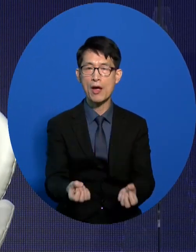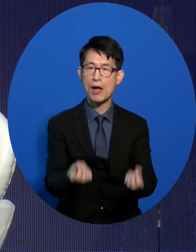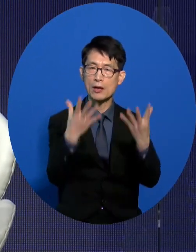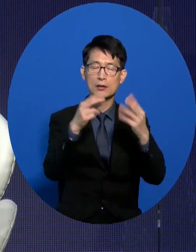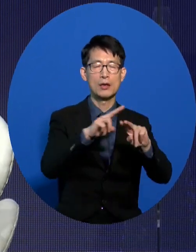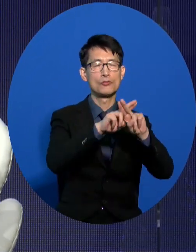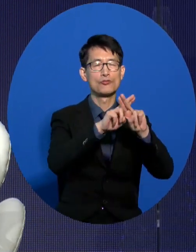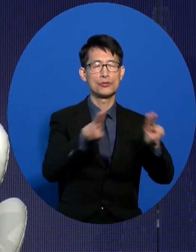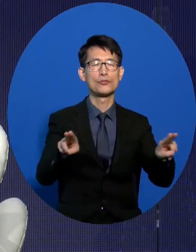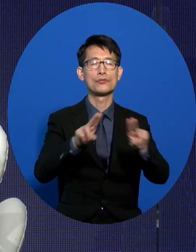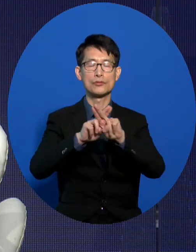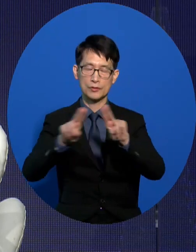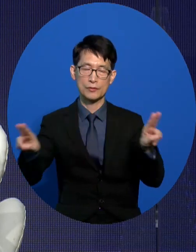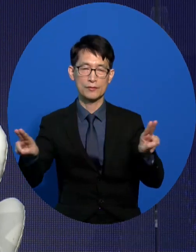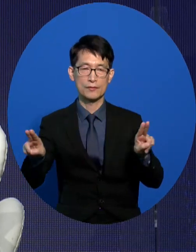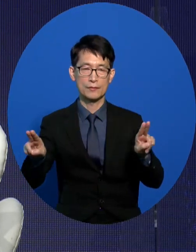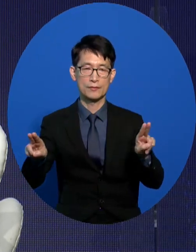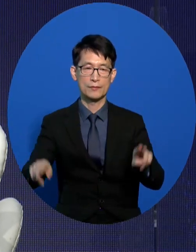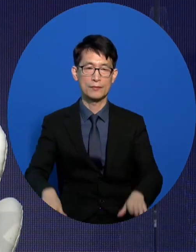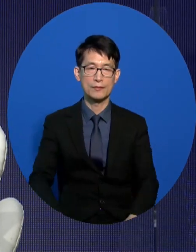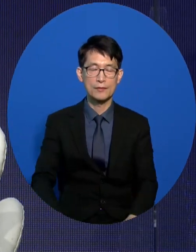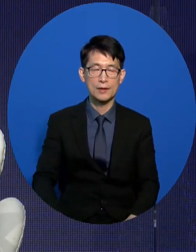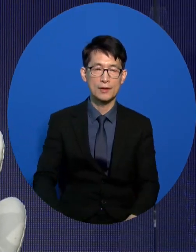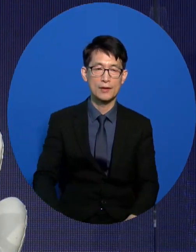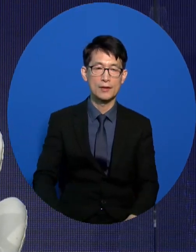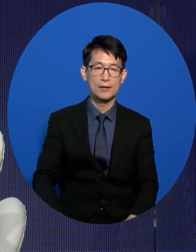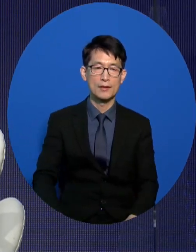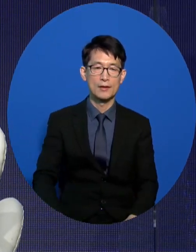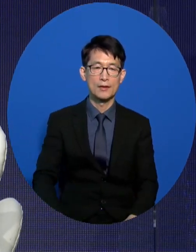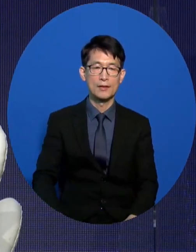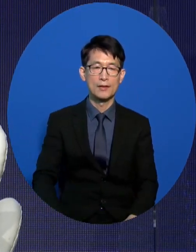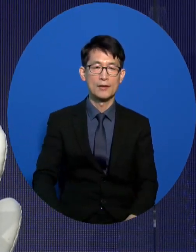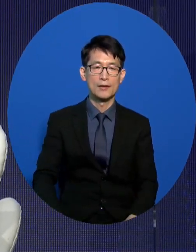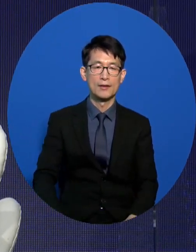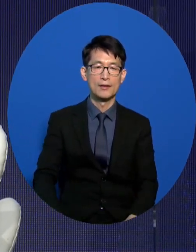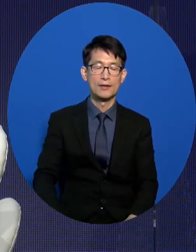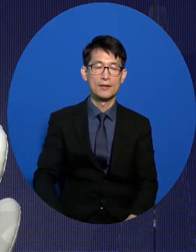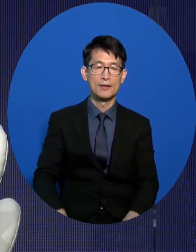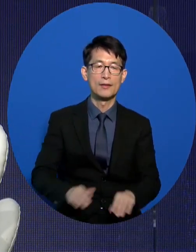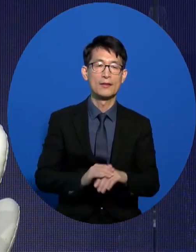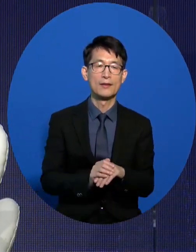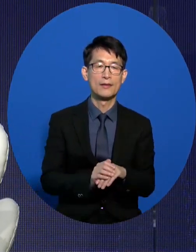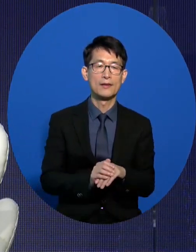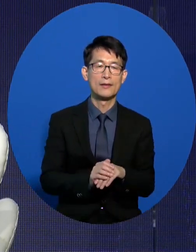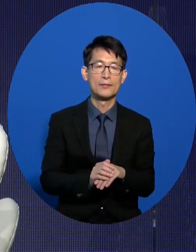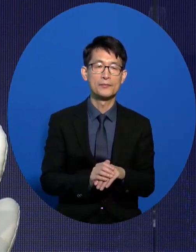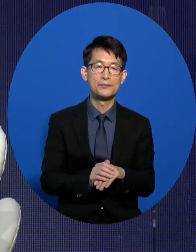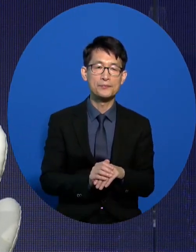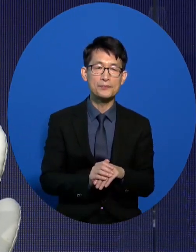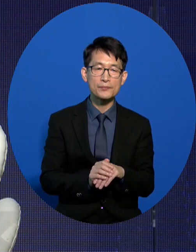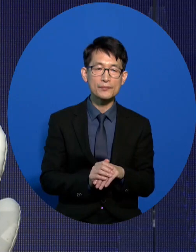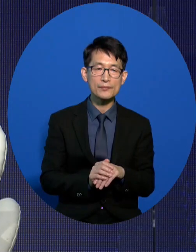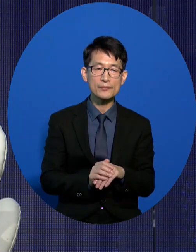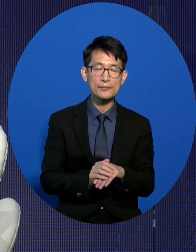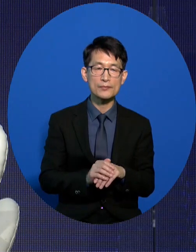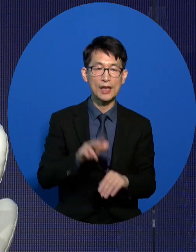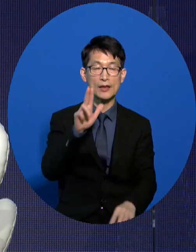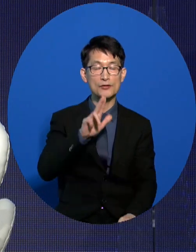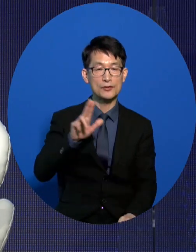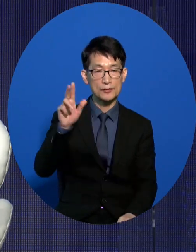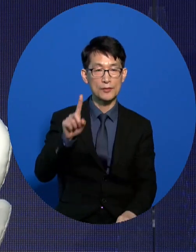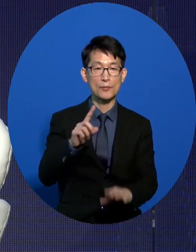were a lot of events that were canceled because of social distancing, and AUD also was hit by